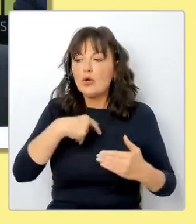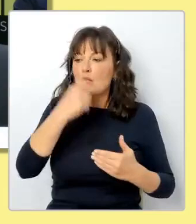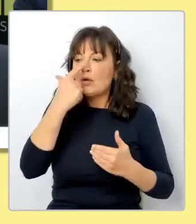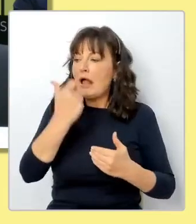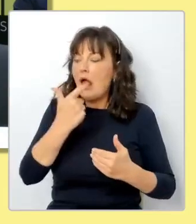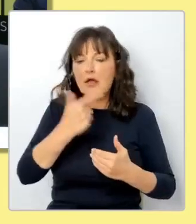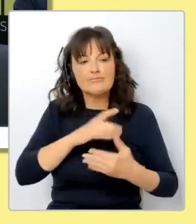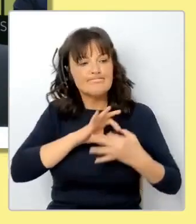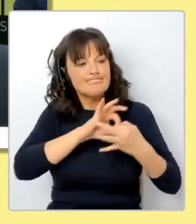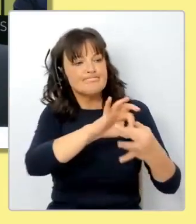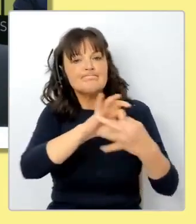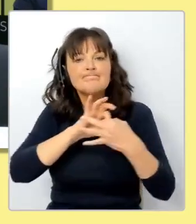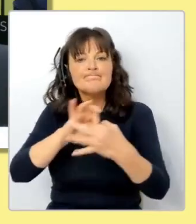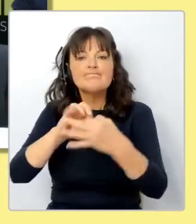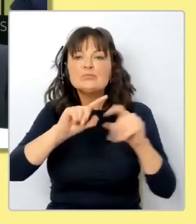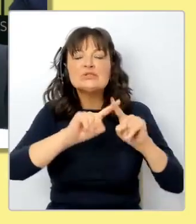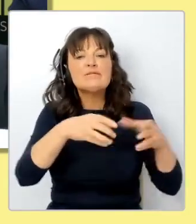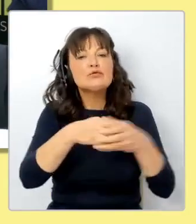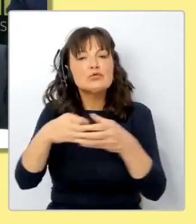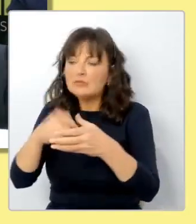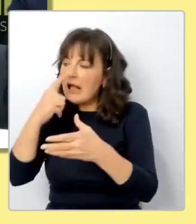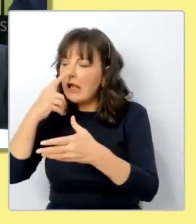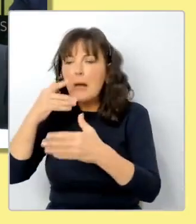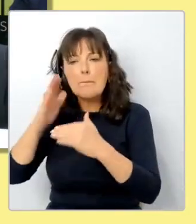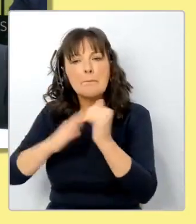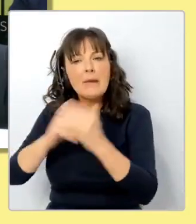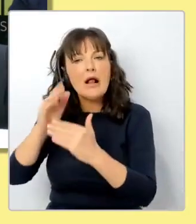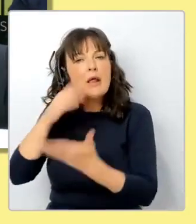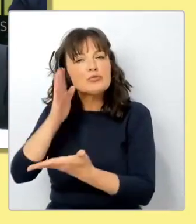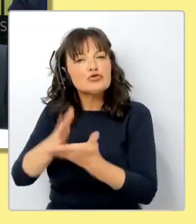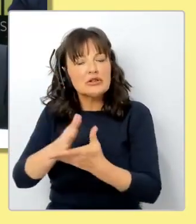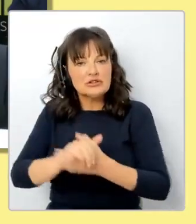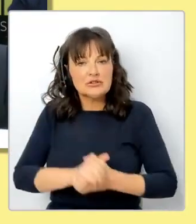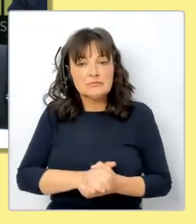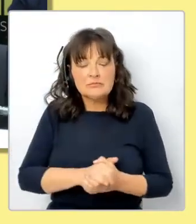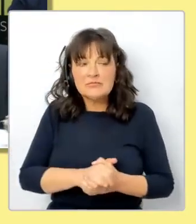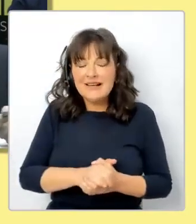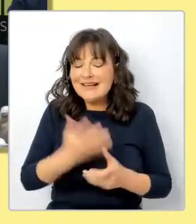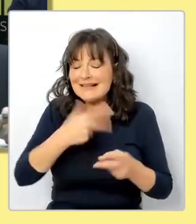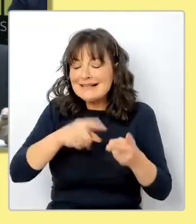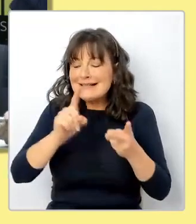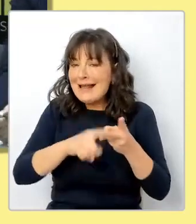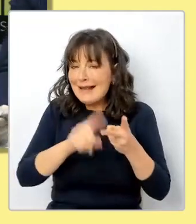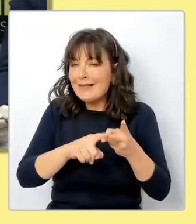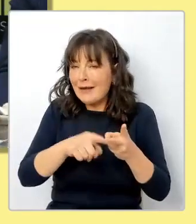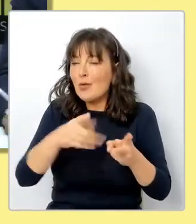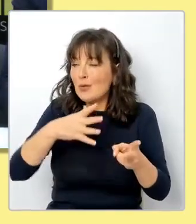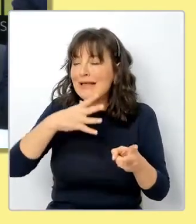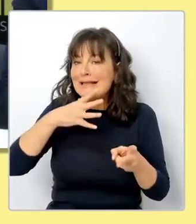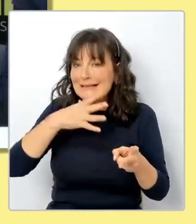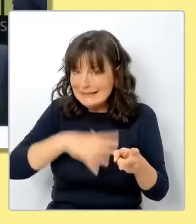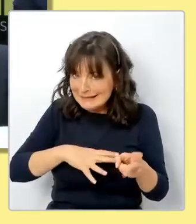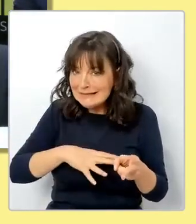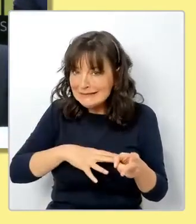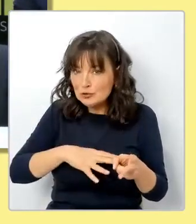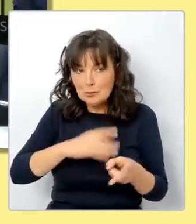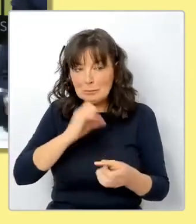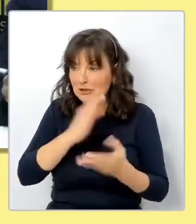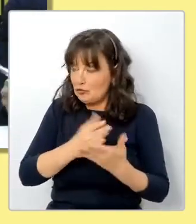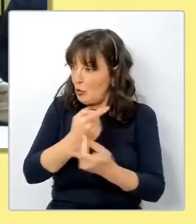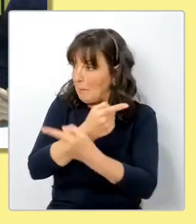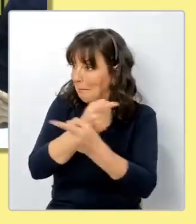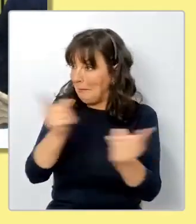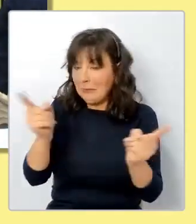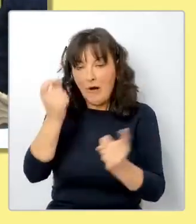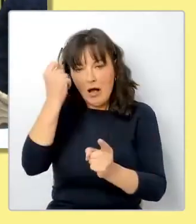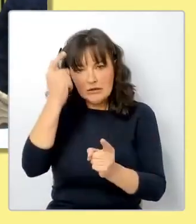trust. The second thing we need is to make independence real for people. Independence is real for us. We've been talking about poverty. We've been talking